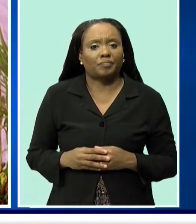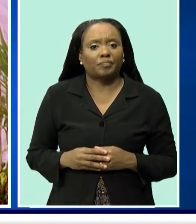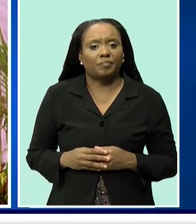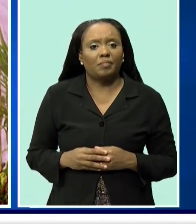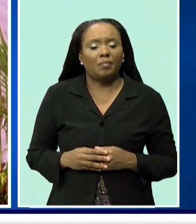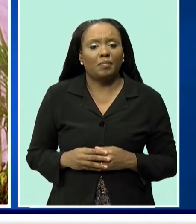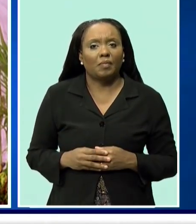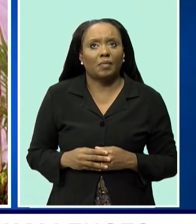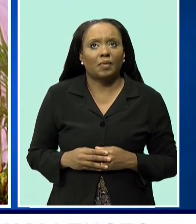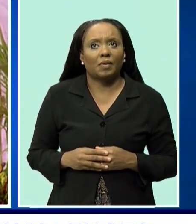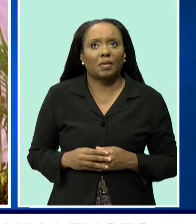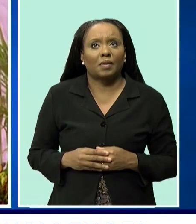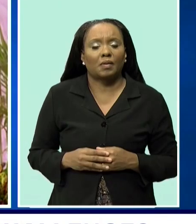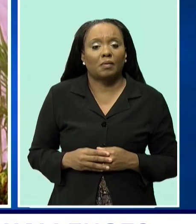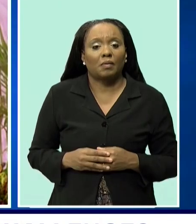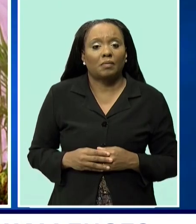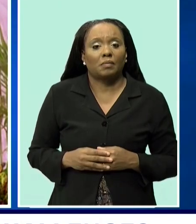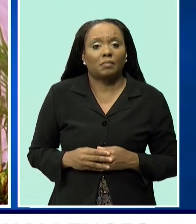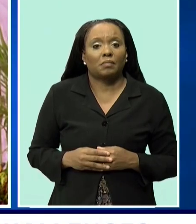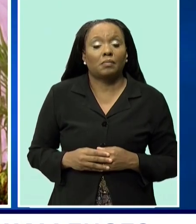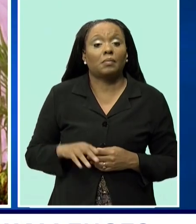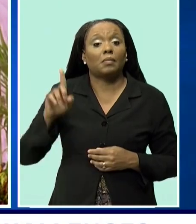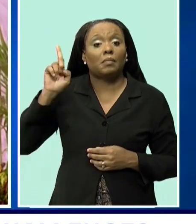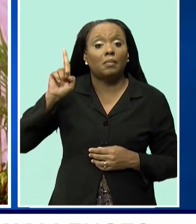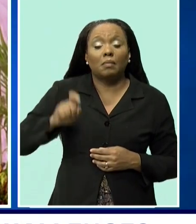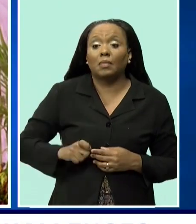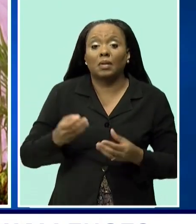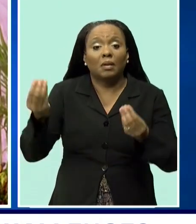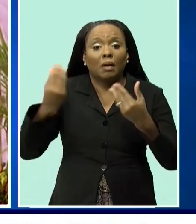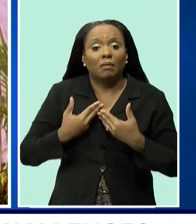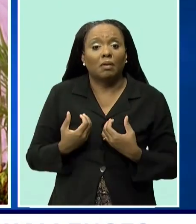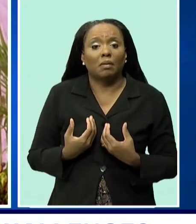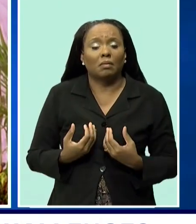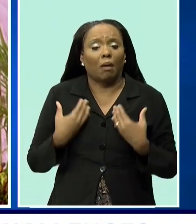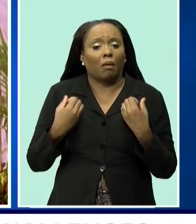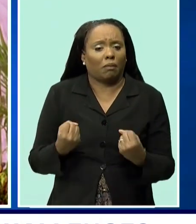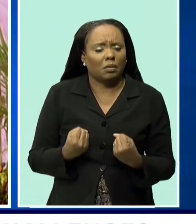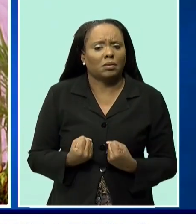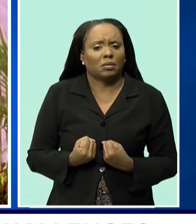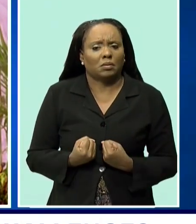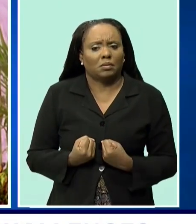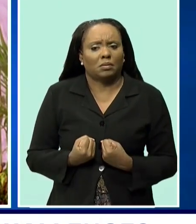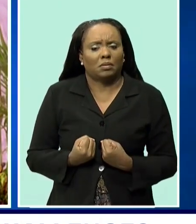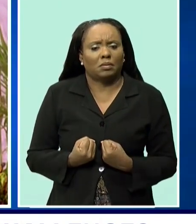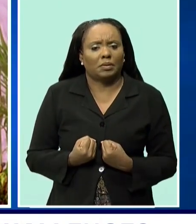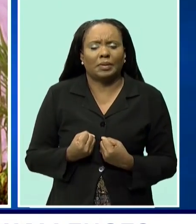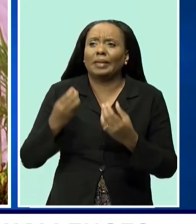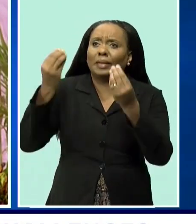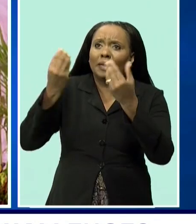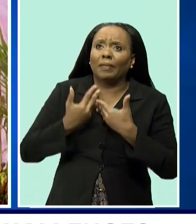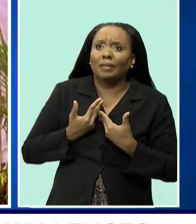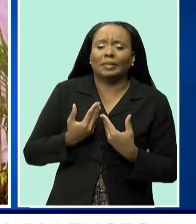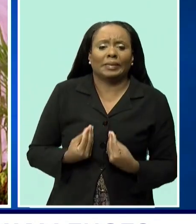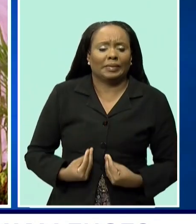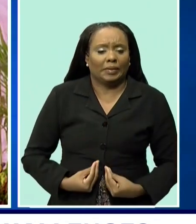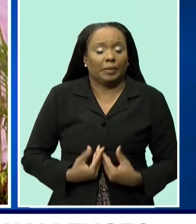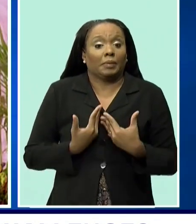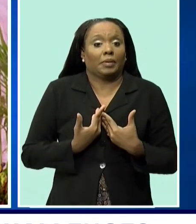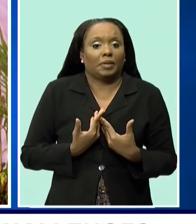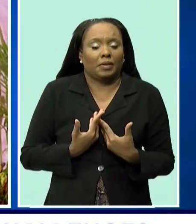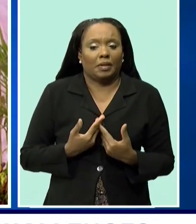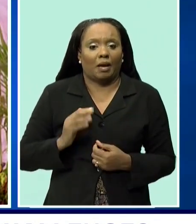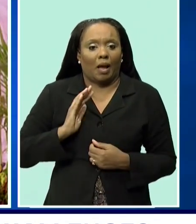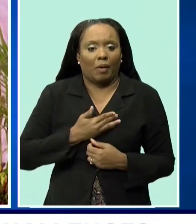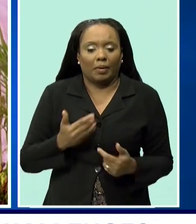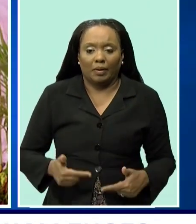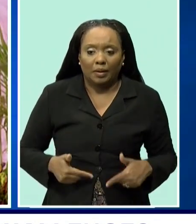inspiration, that must give us confidence in whatever aspect of our lives, be